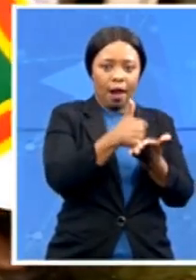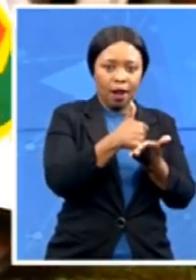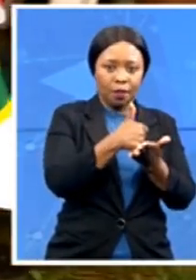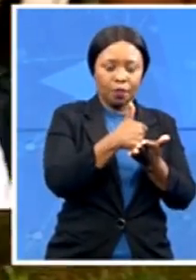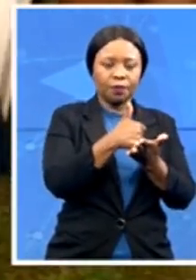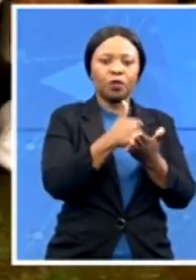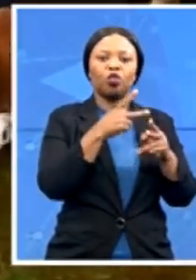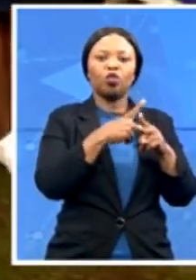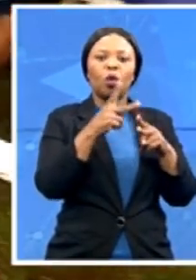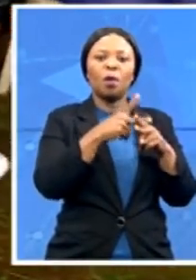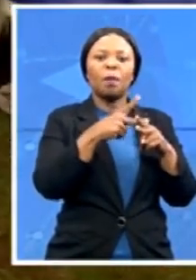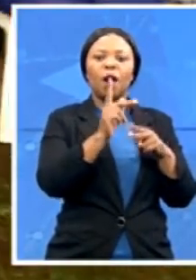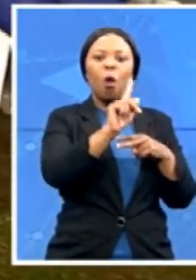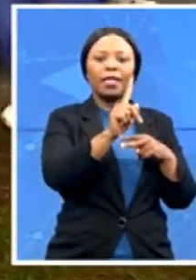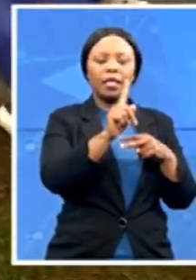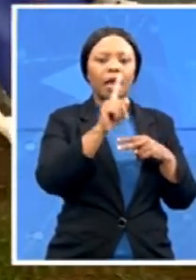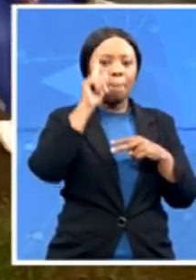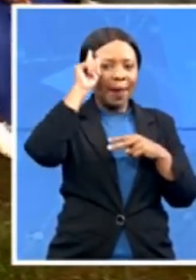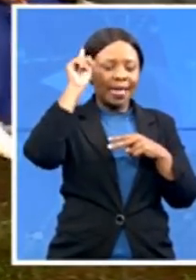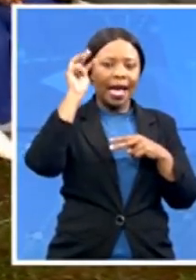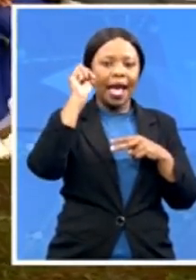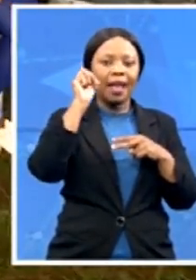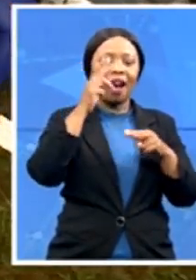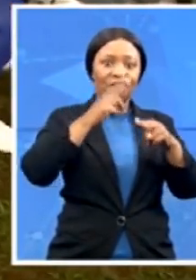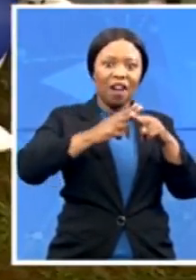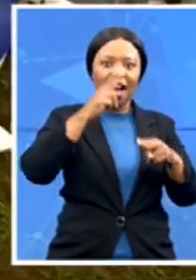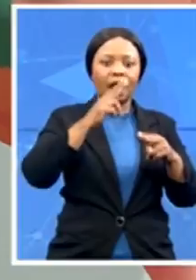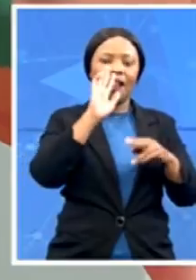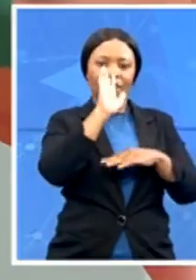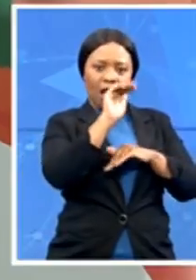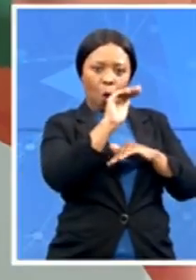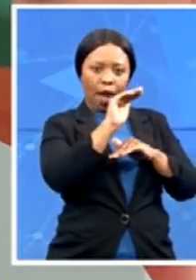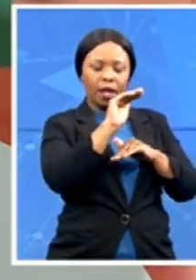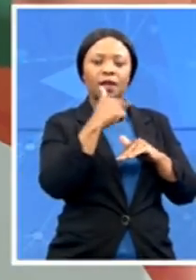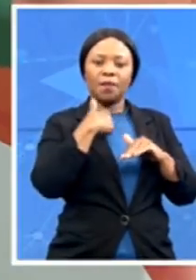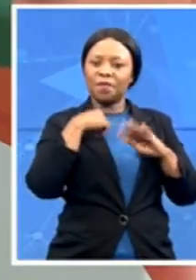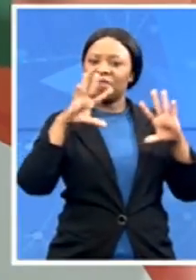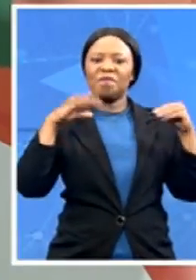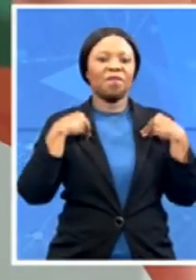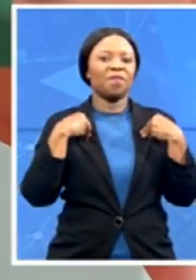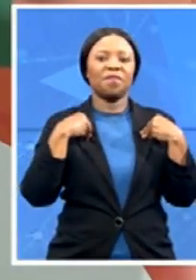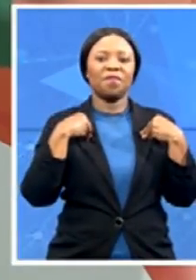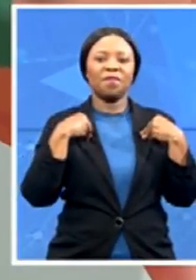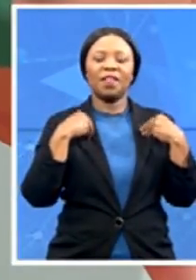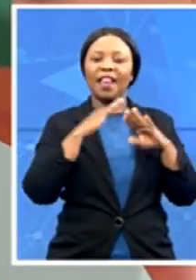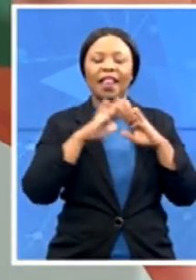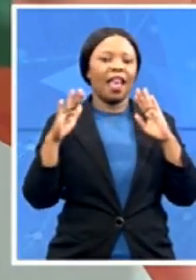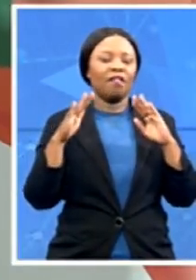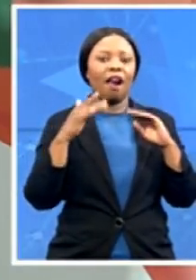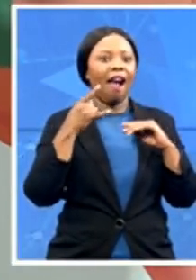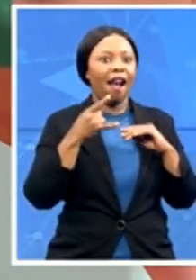farewell, I accepted without hesitation. During the conference of the parties, that